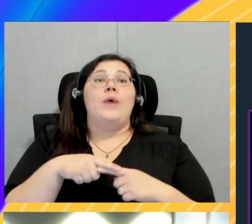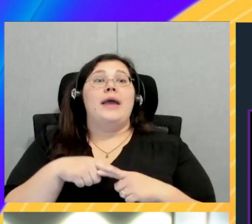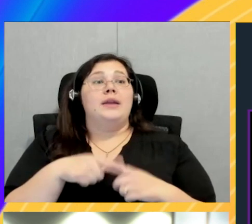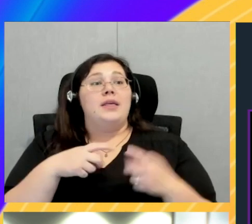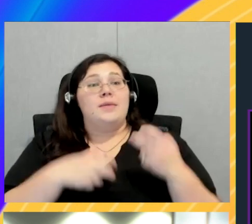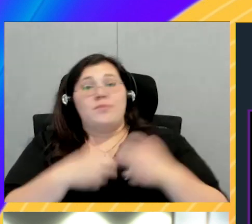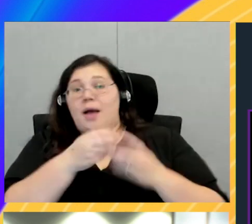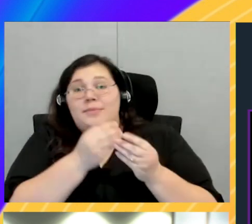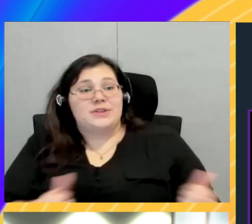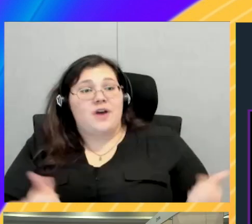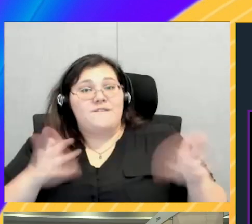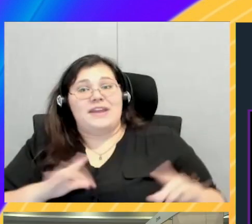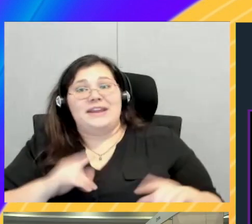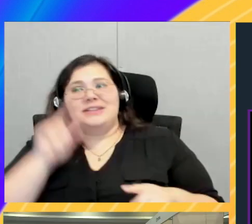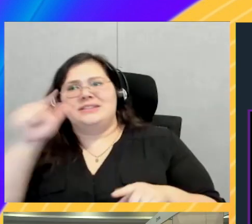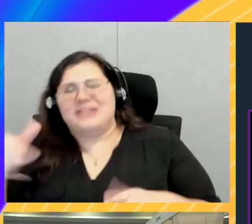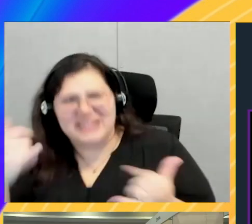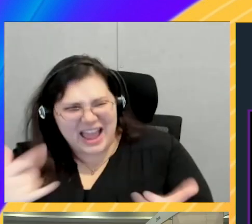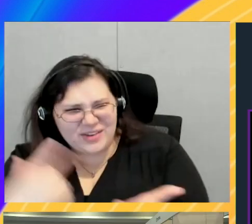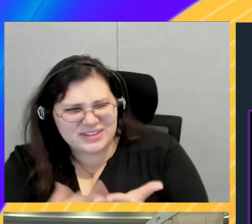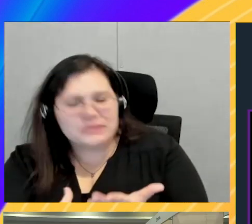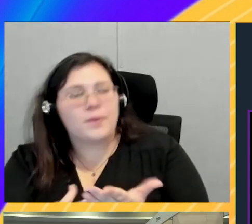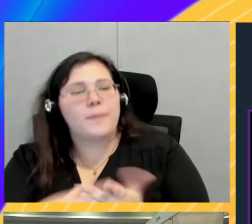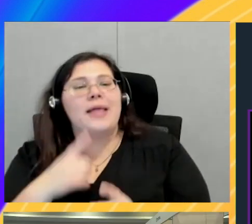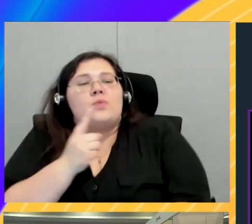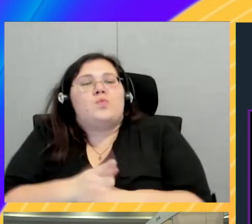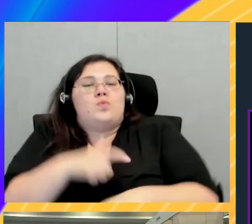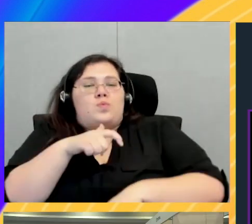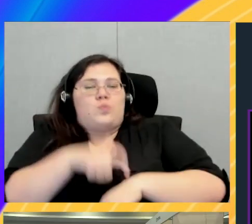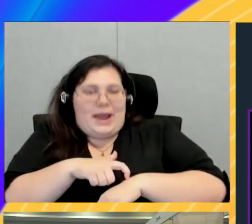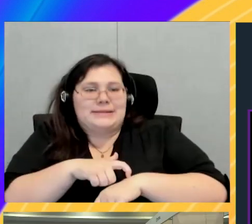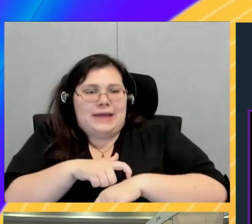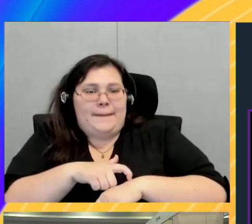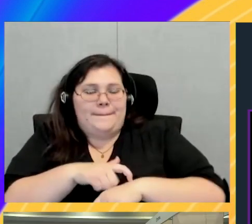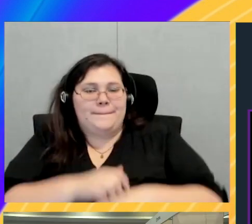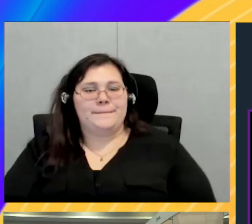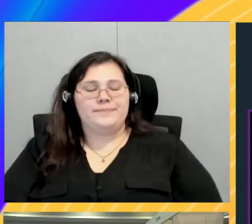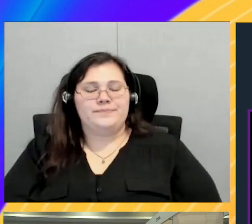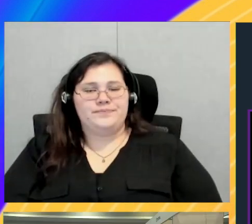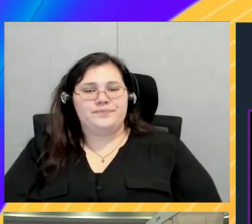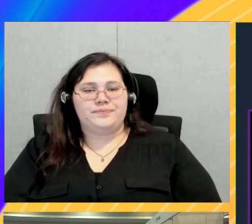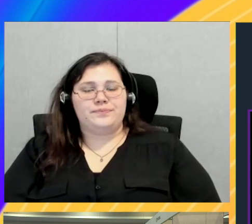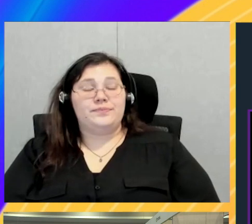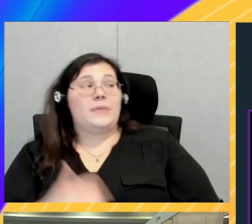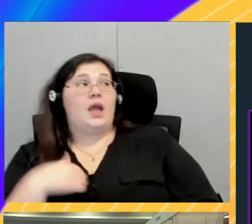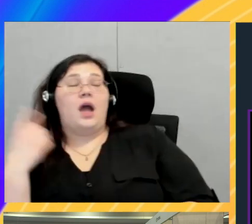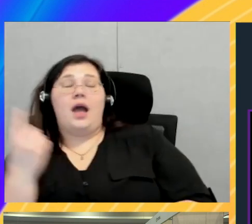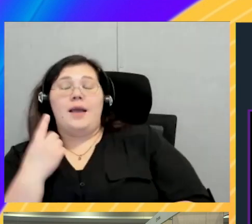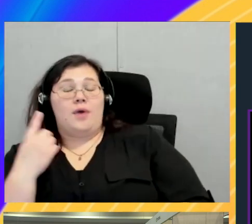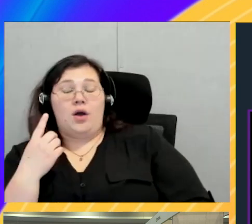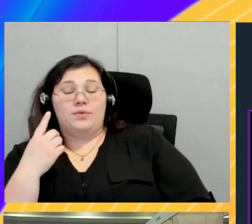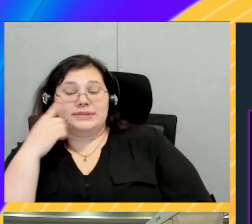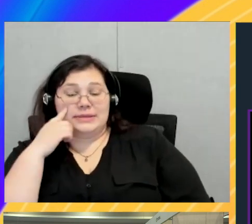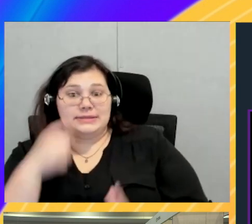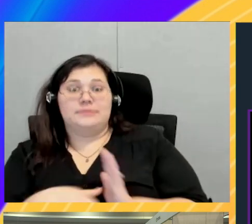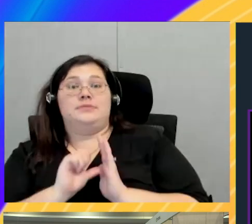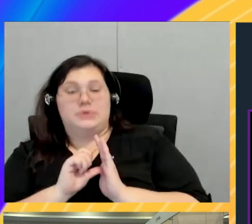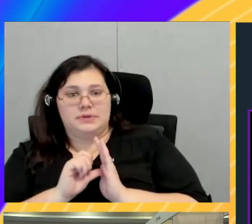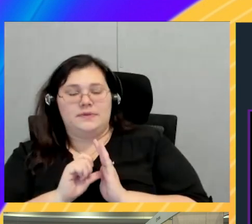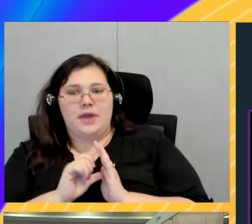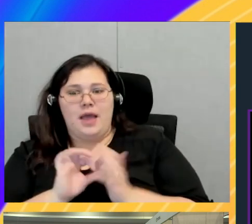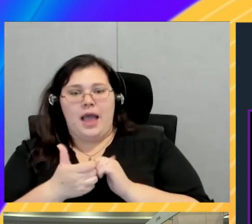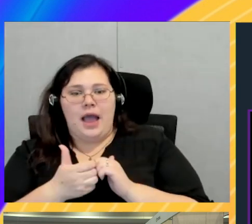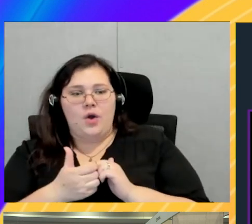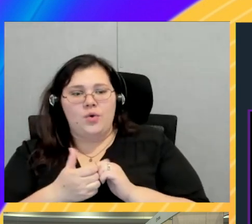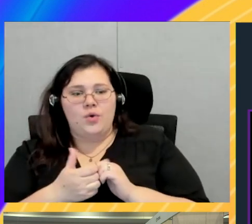I'm always impressed, I don't know if you found this to be the case, I imagine you have, Jeff, at the level of relatability and access, not only that we have